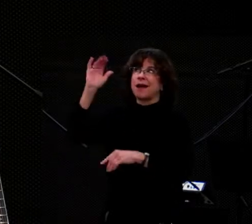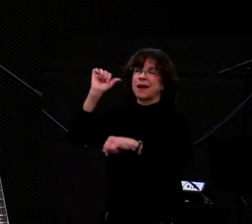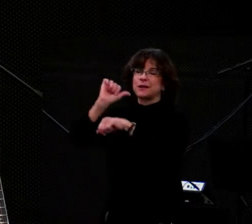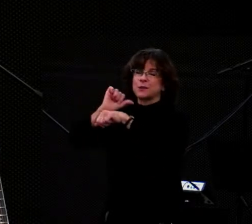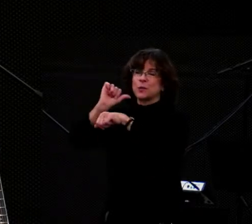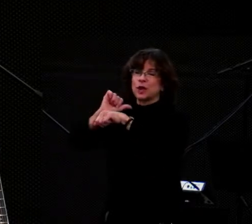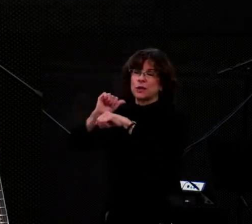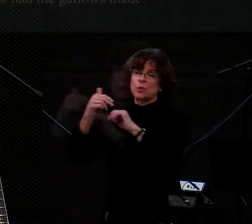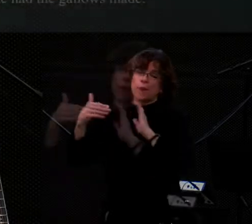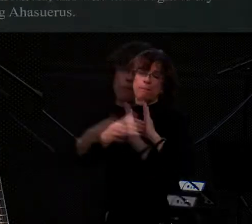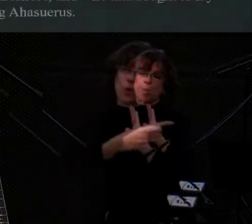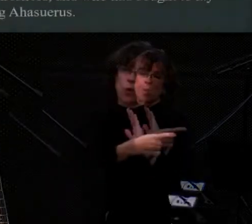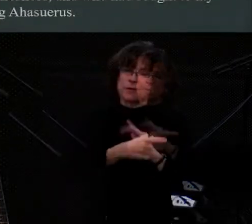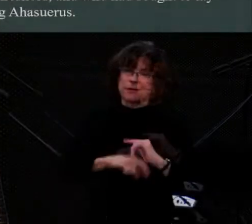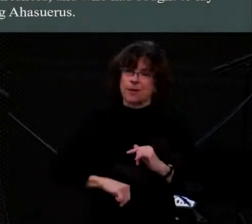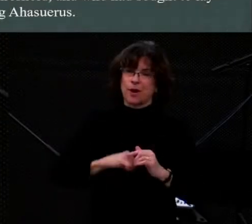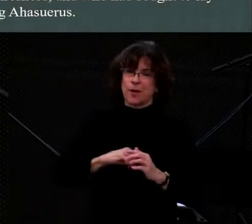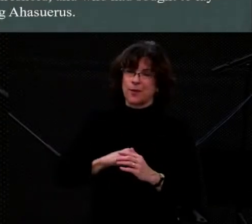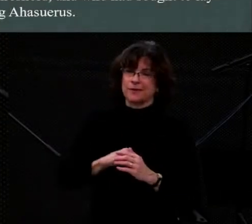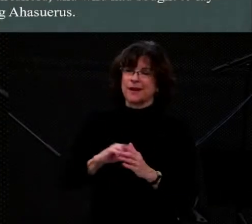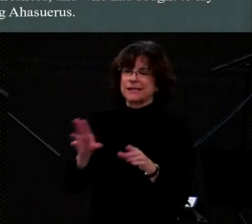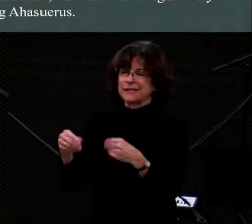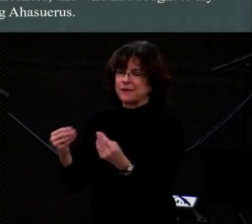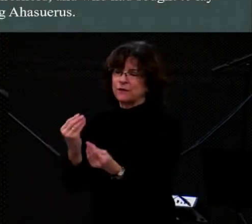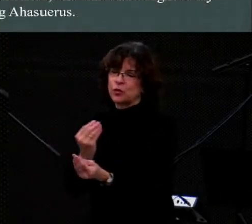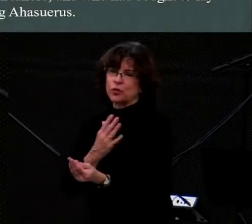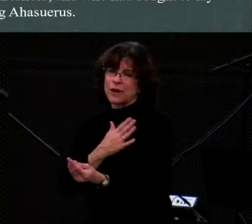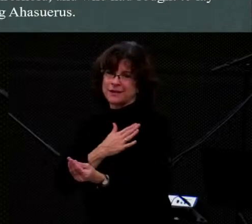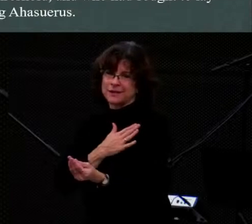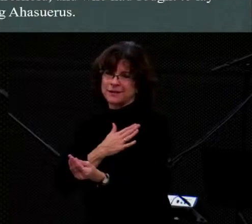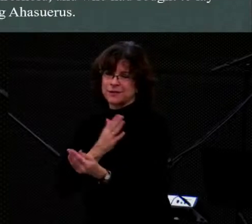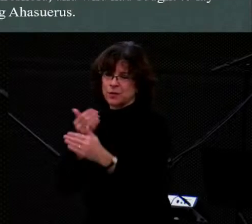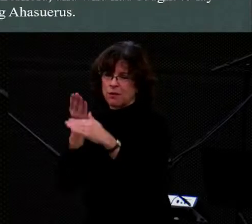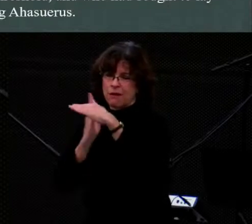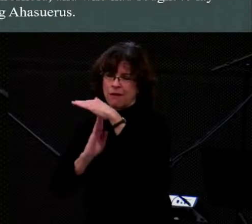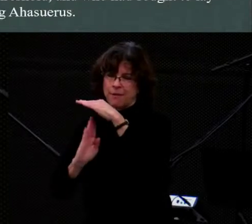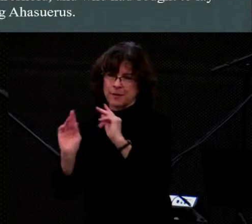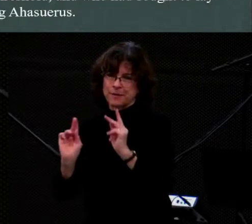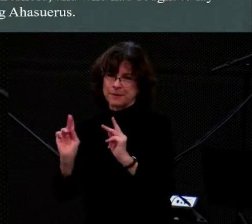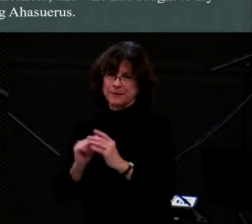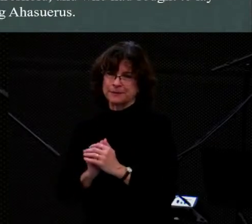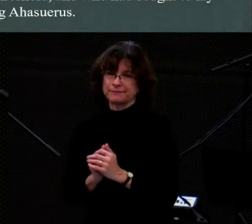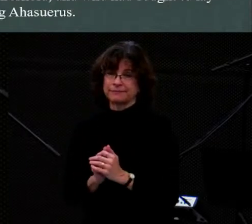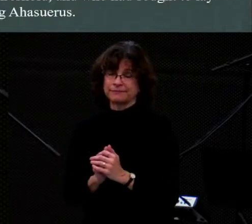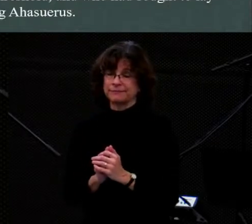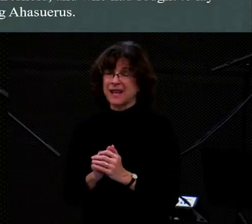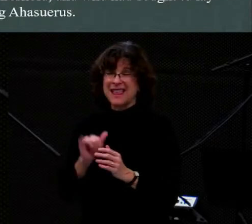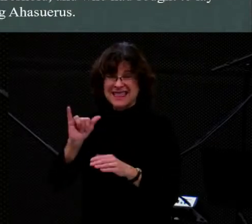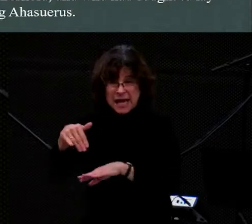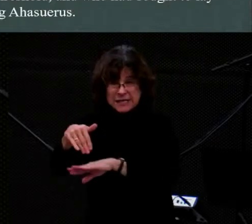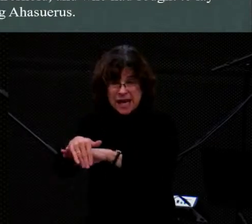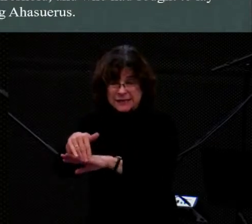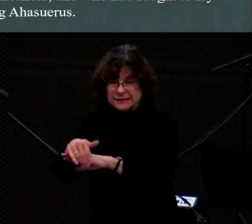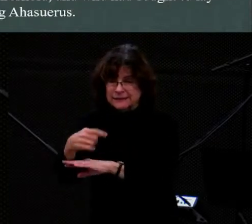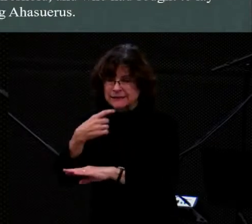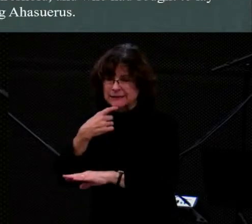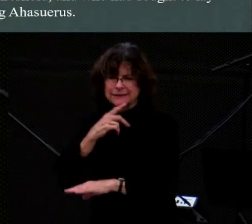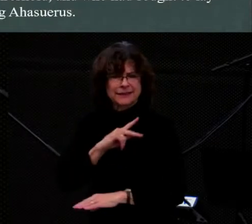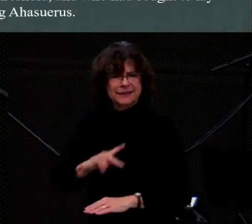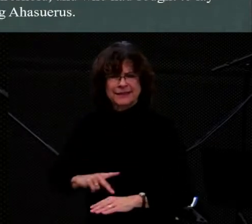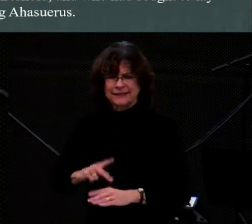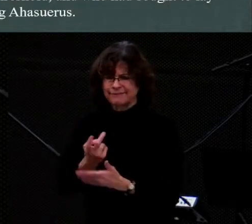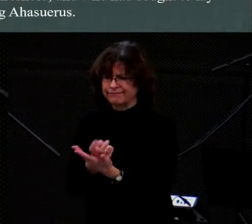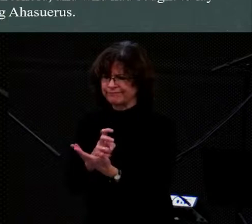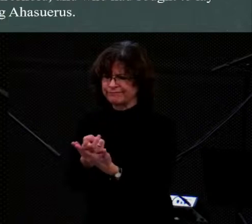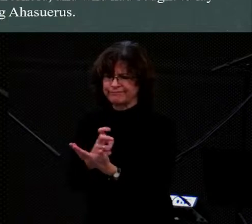humble. Verse 1 of chapter 6. On that night, the king could not sleep, and he gave